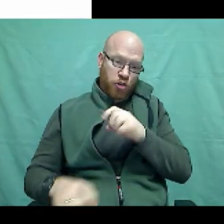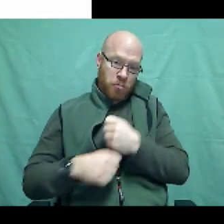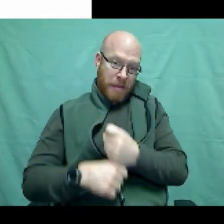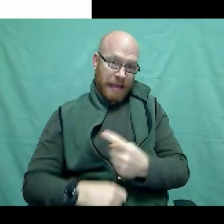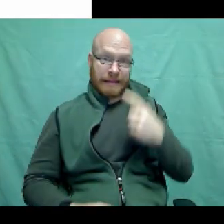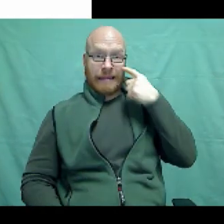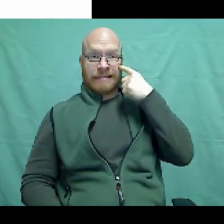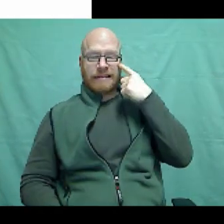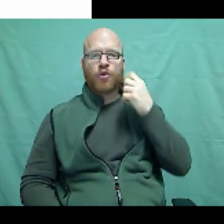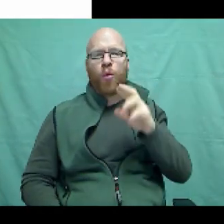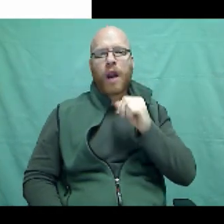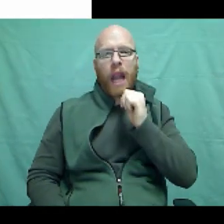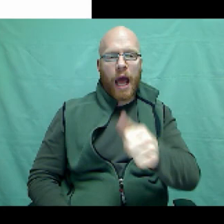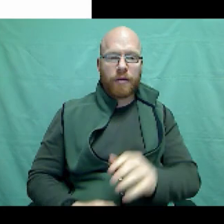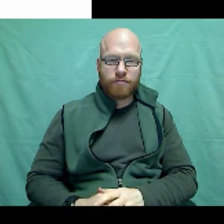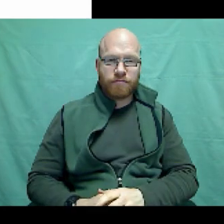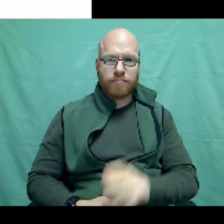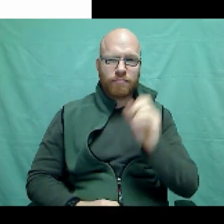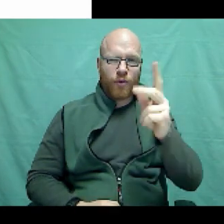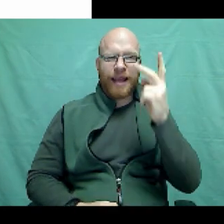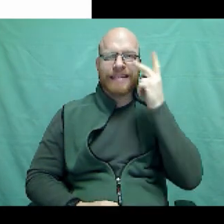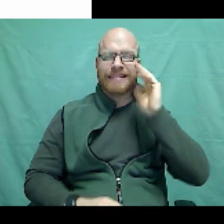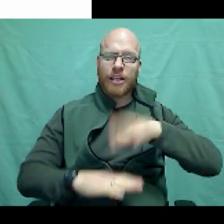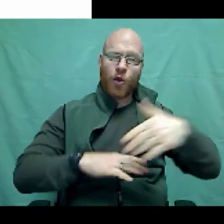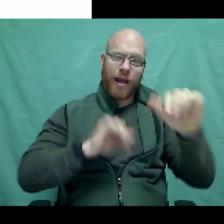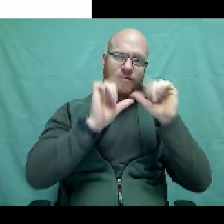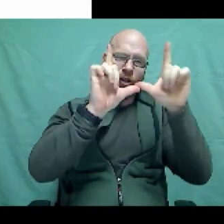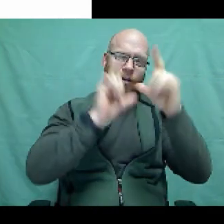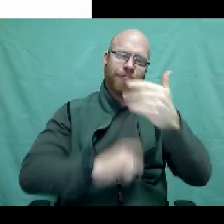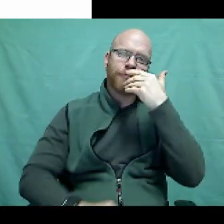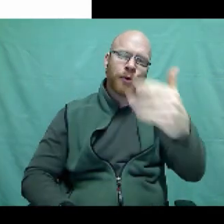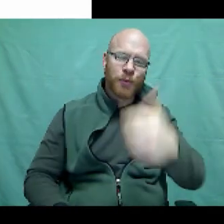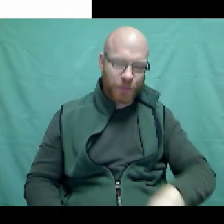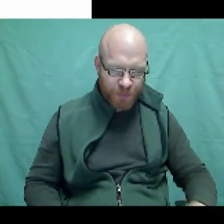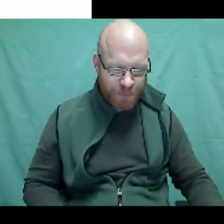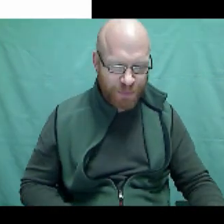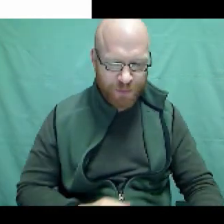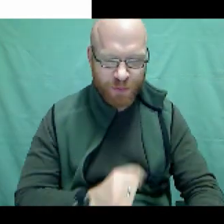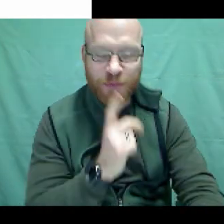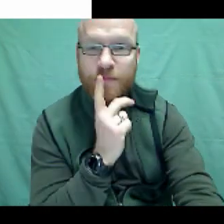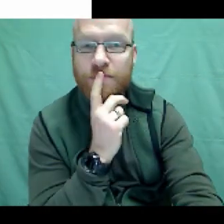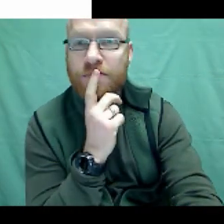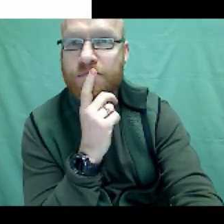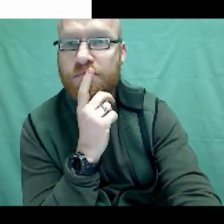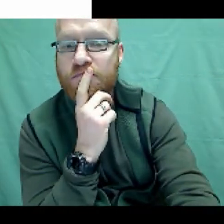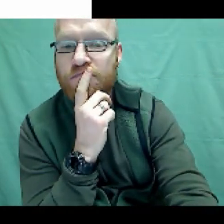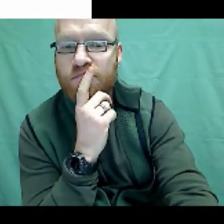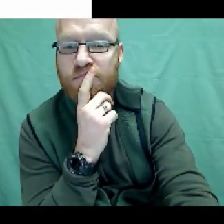and see if your answers make sense with the problem you're solving. I'll see you in the next vlog. Thank you.